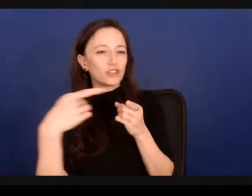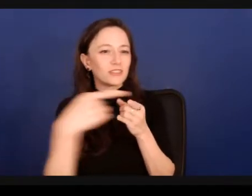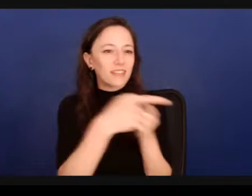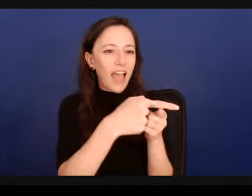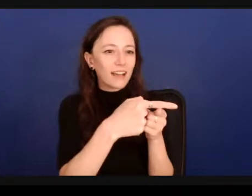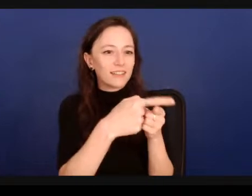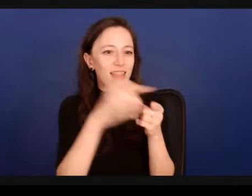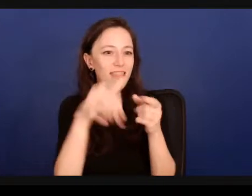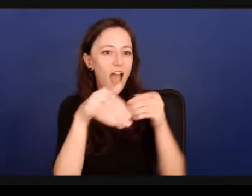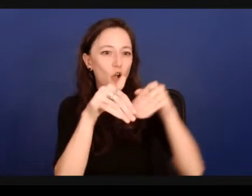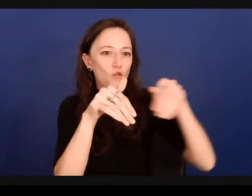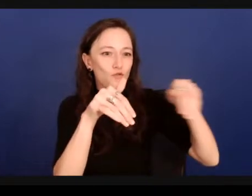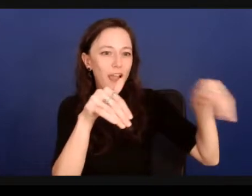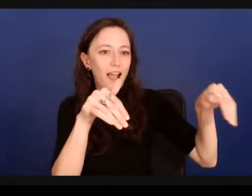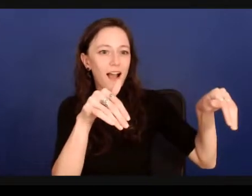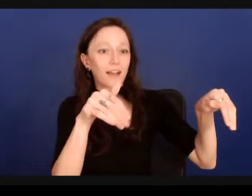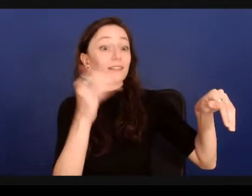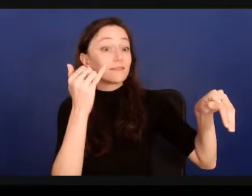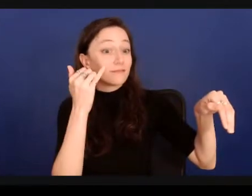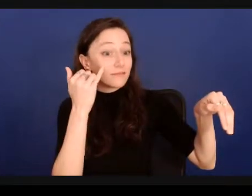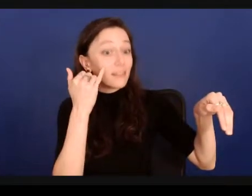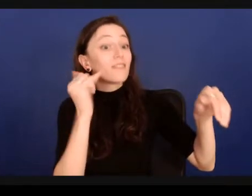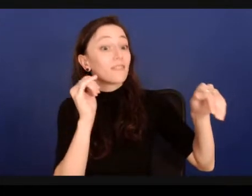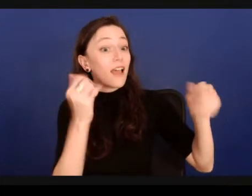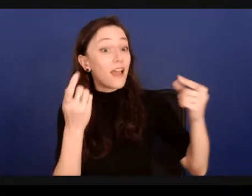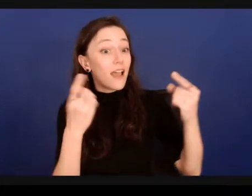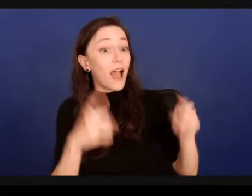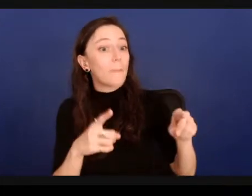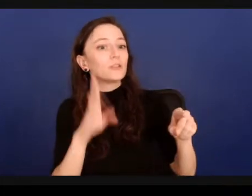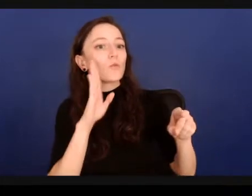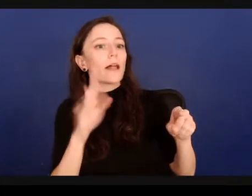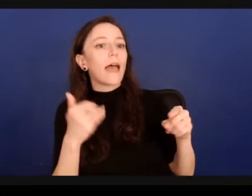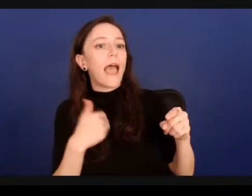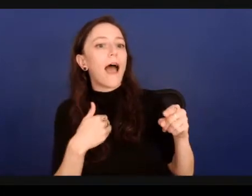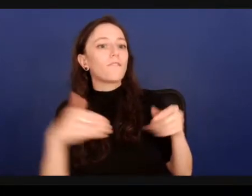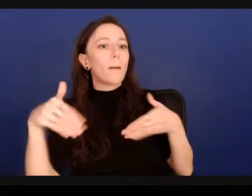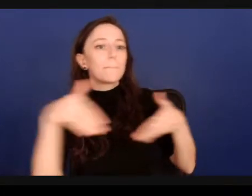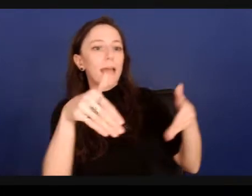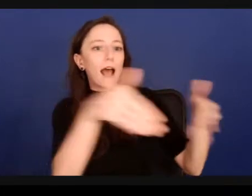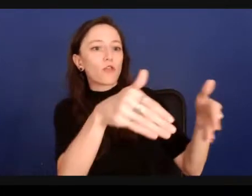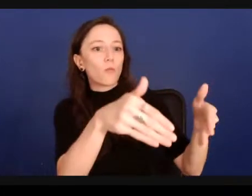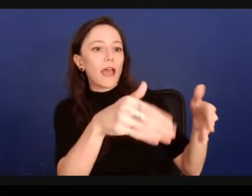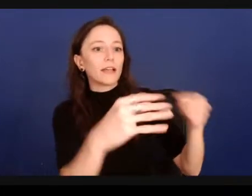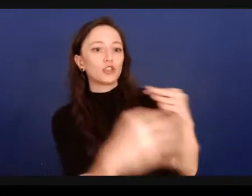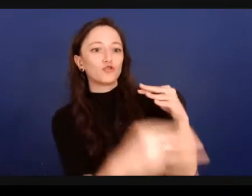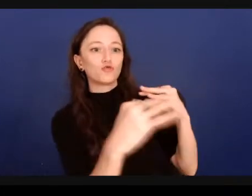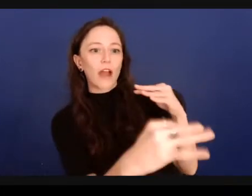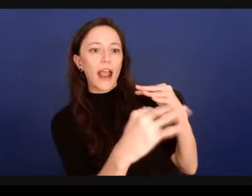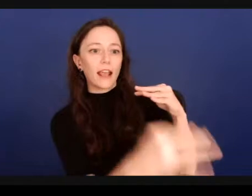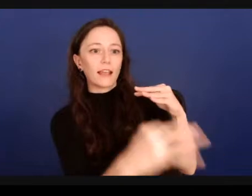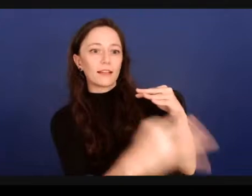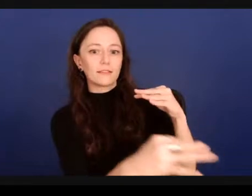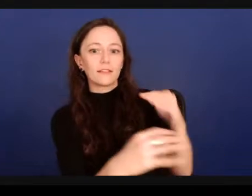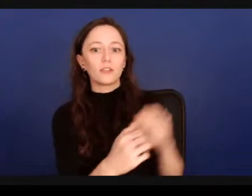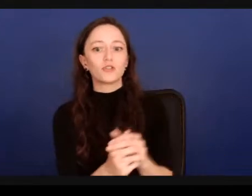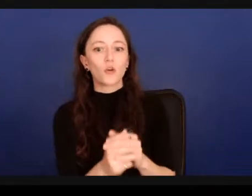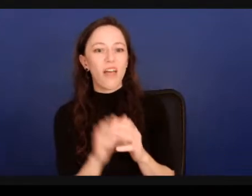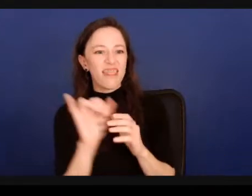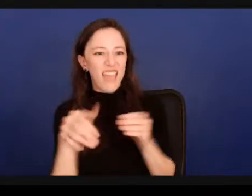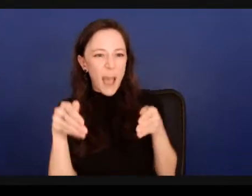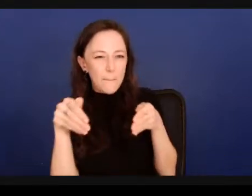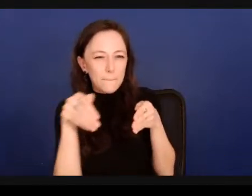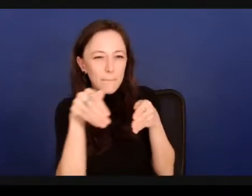If it does that, then it can have a pathway to then drain out right through there. So this pinch point is one that's always been